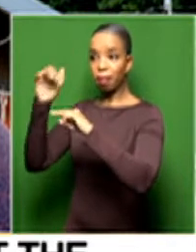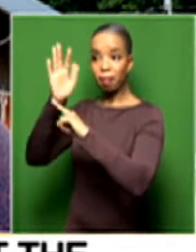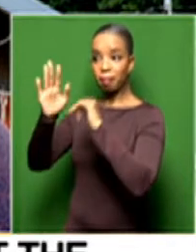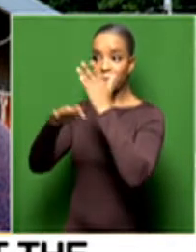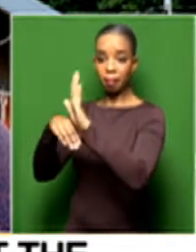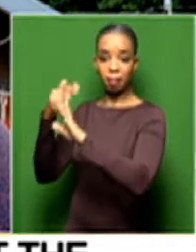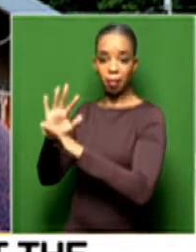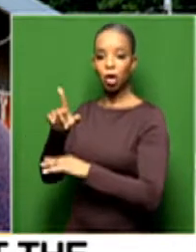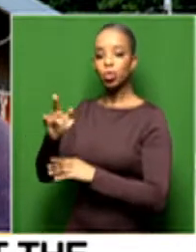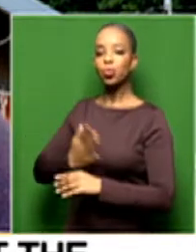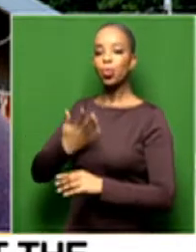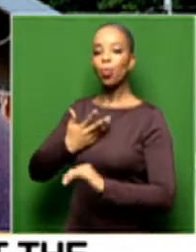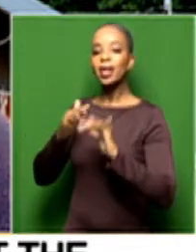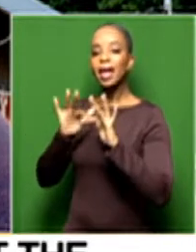exhibition?